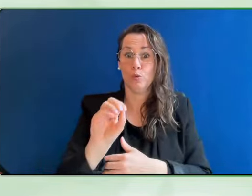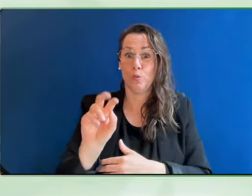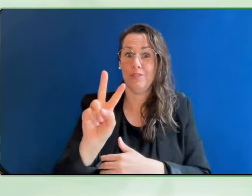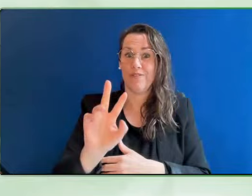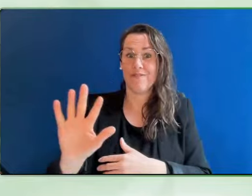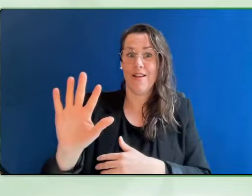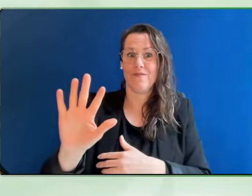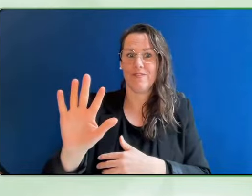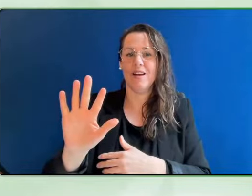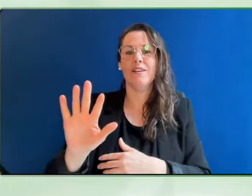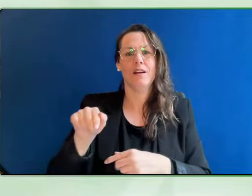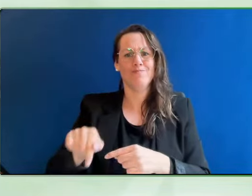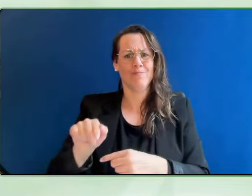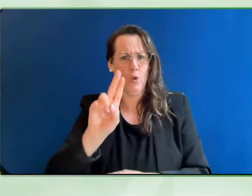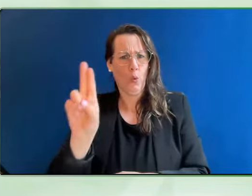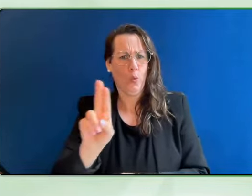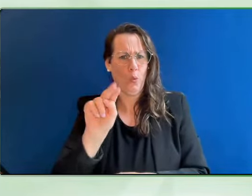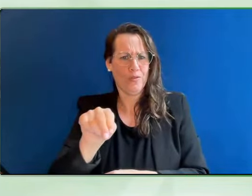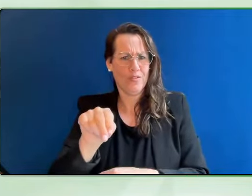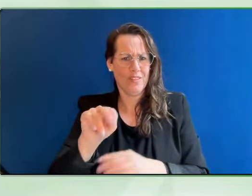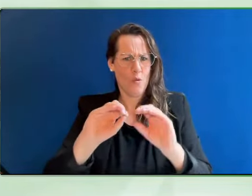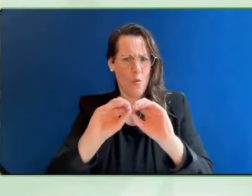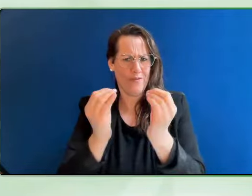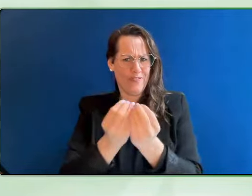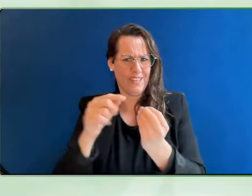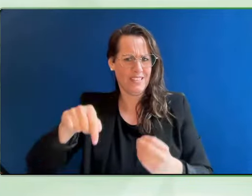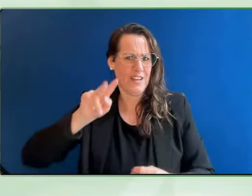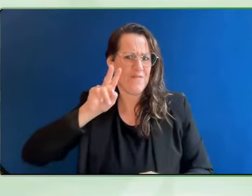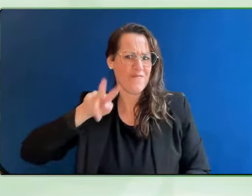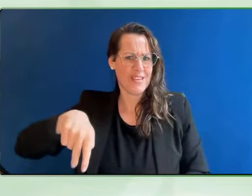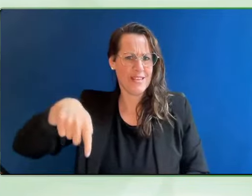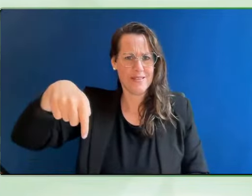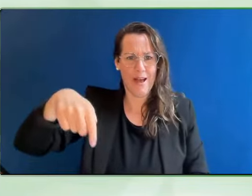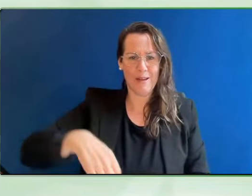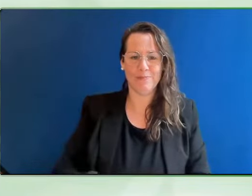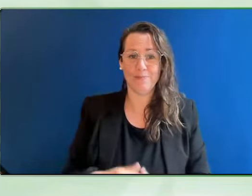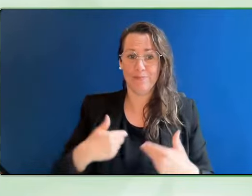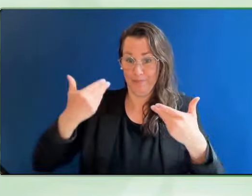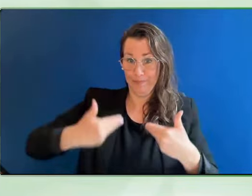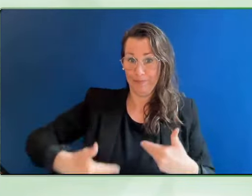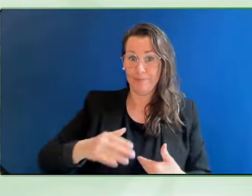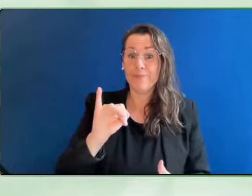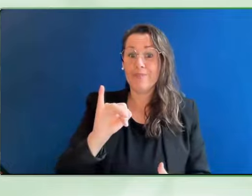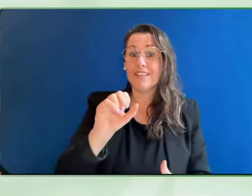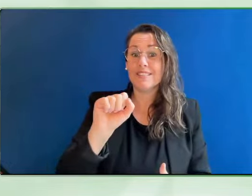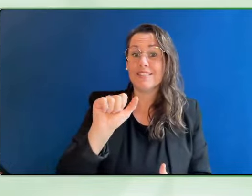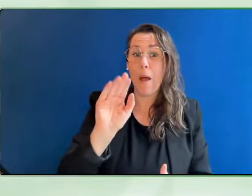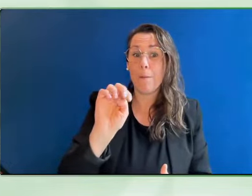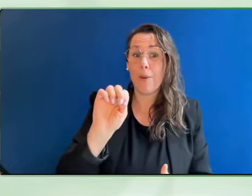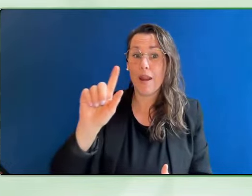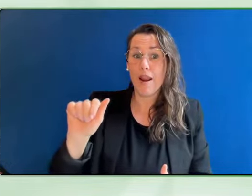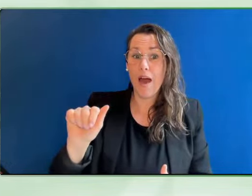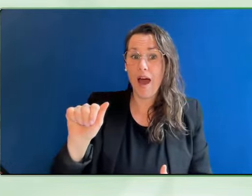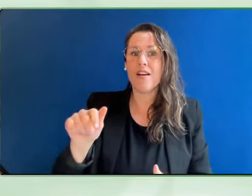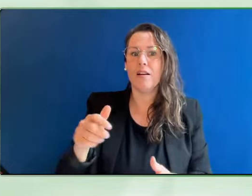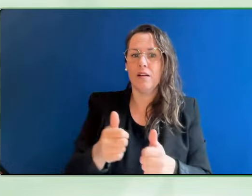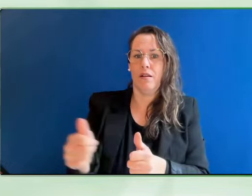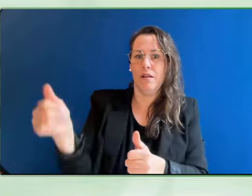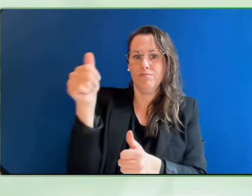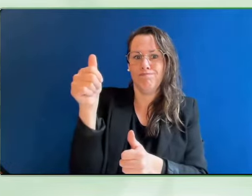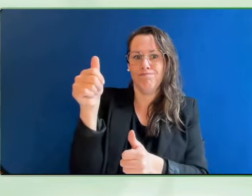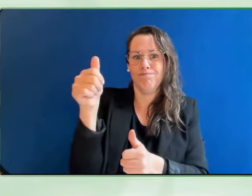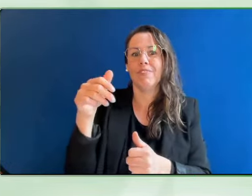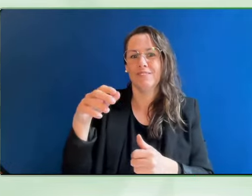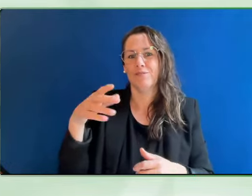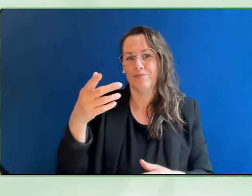Vienna. I am Isabella Essel, head of Zero Project Inclusive Arts, and I have the